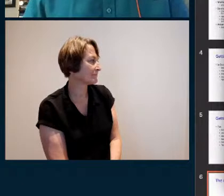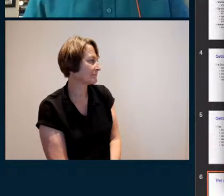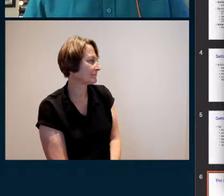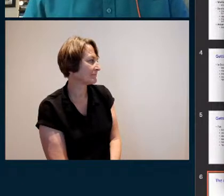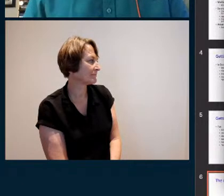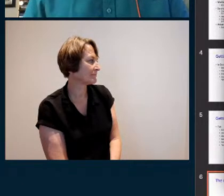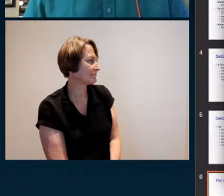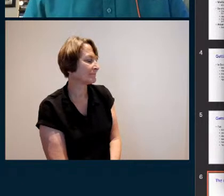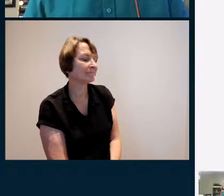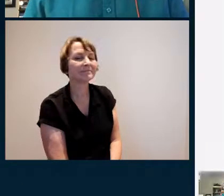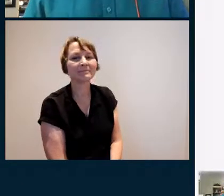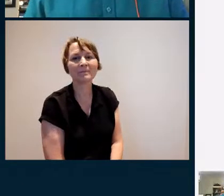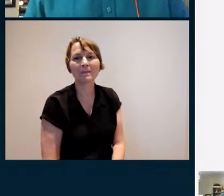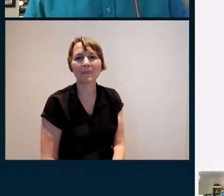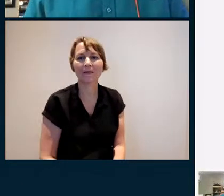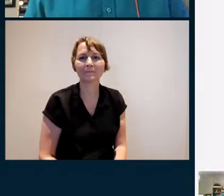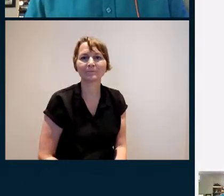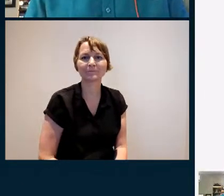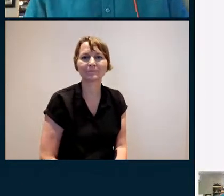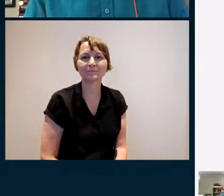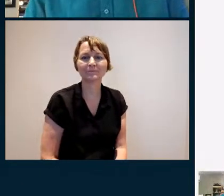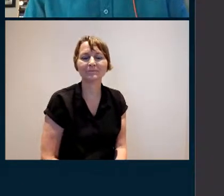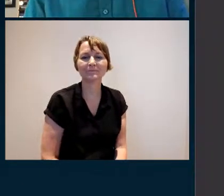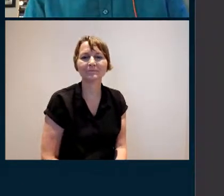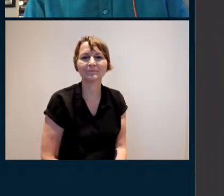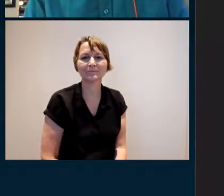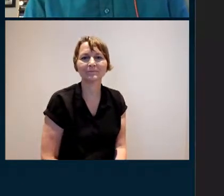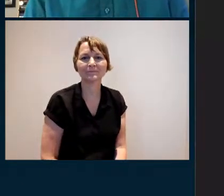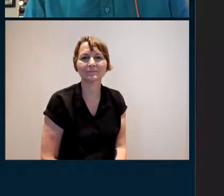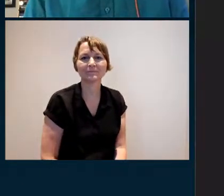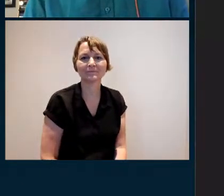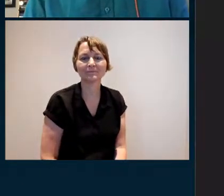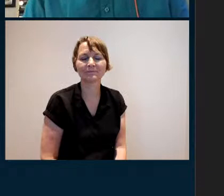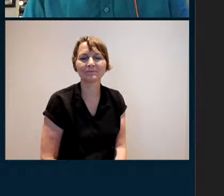just go and look at that. Let's look at the